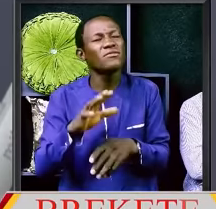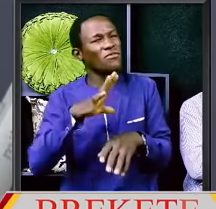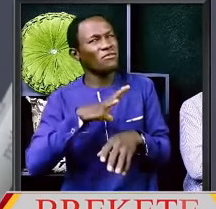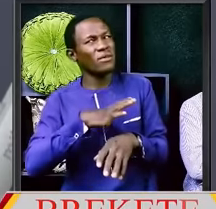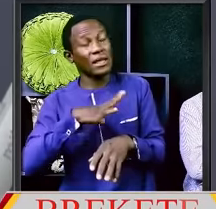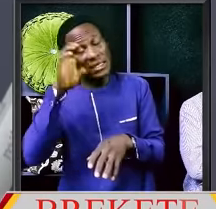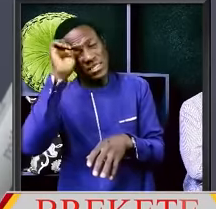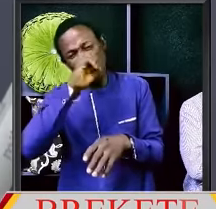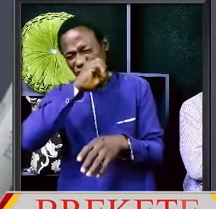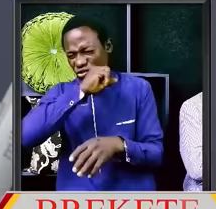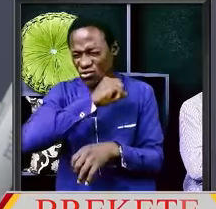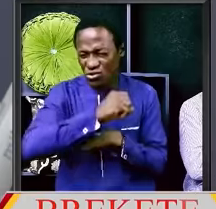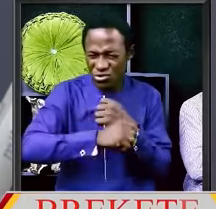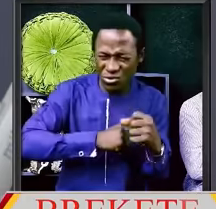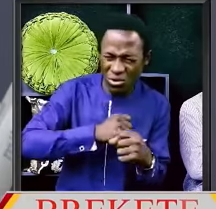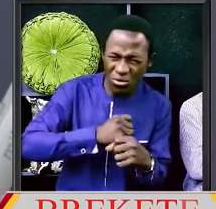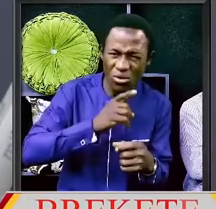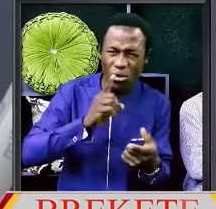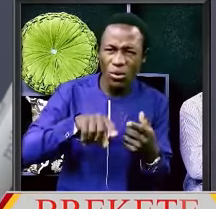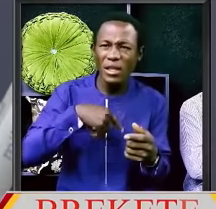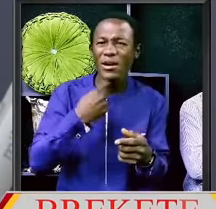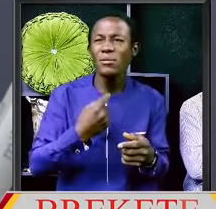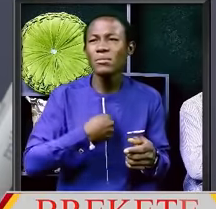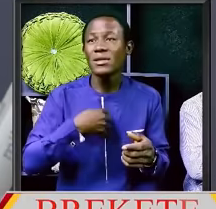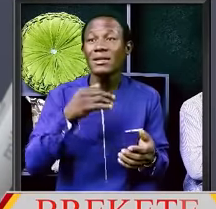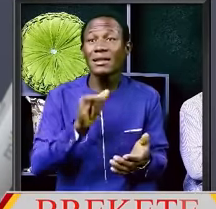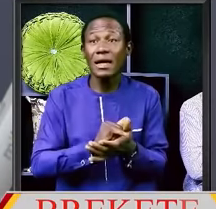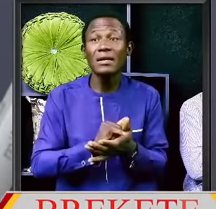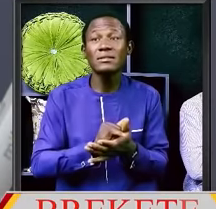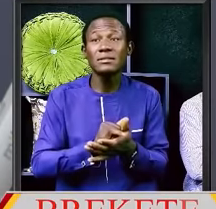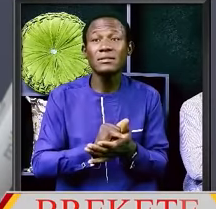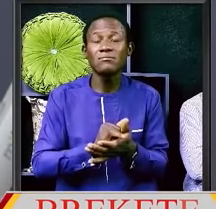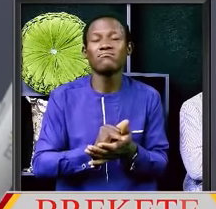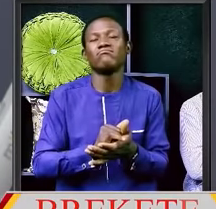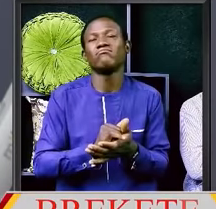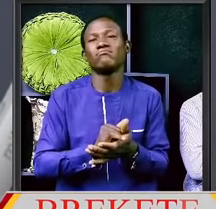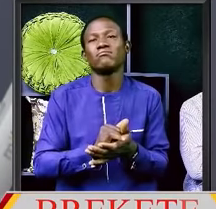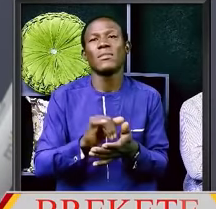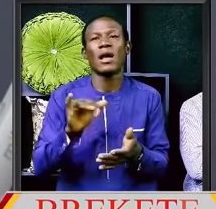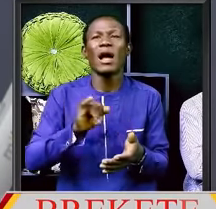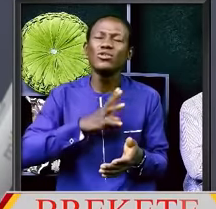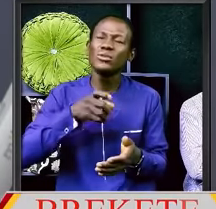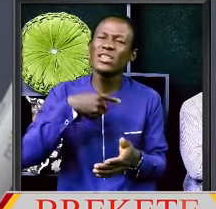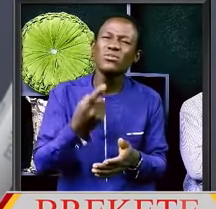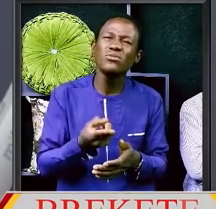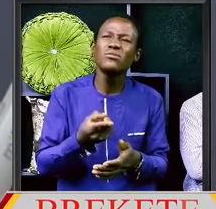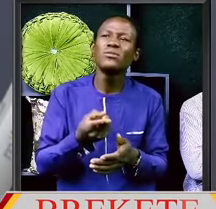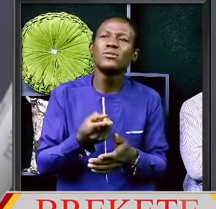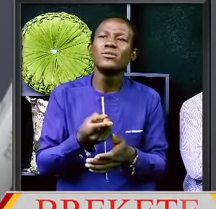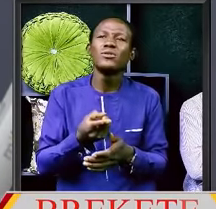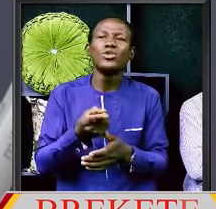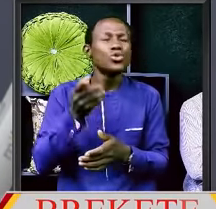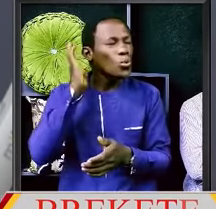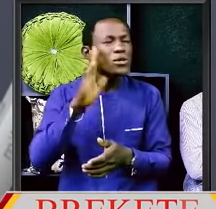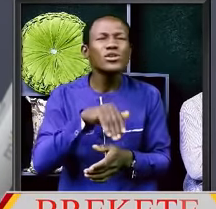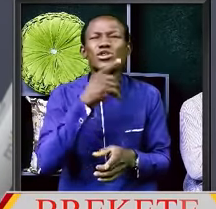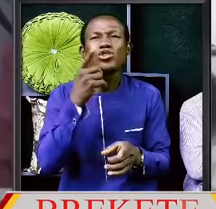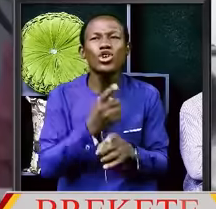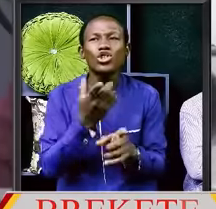don't know whether you understand. Now critically ill, you don't prepare the person mind. You go just come